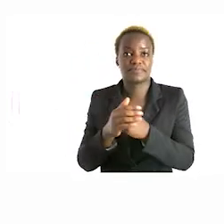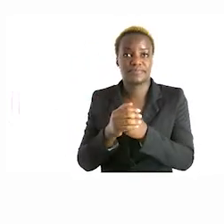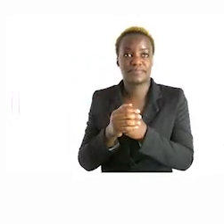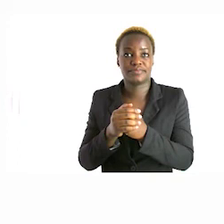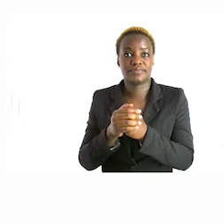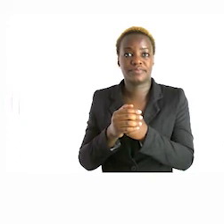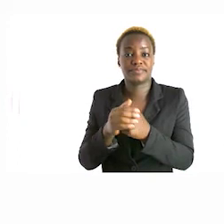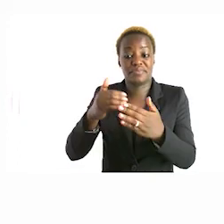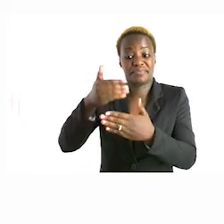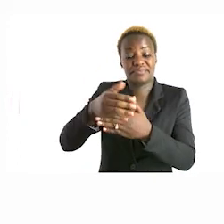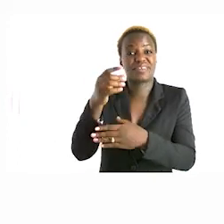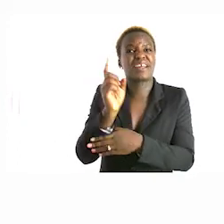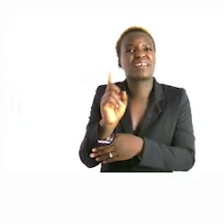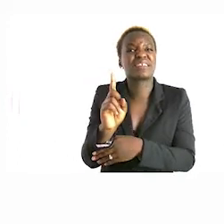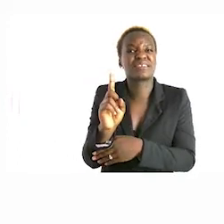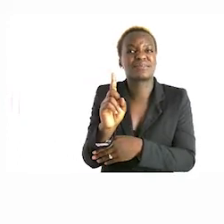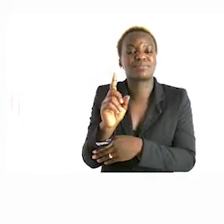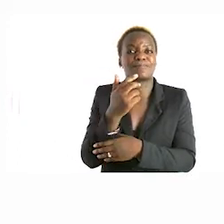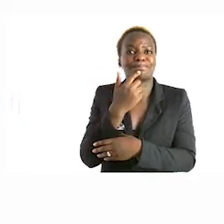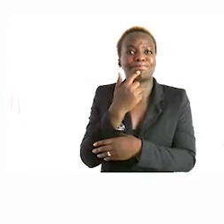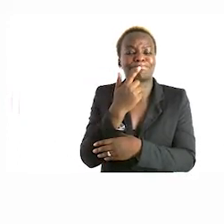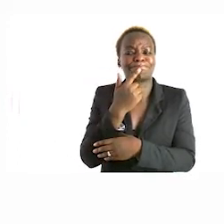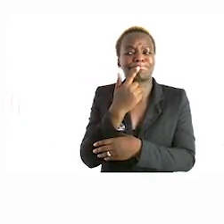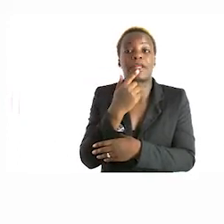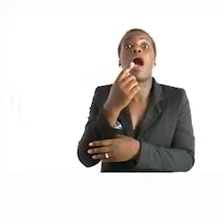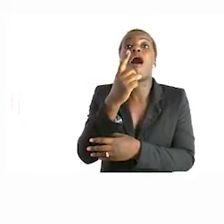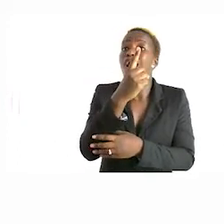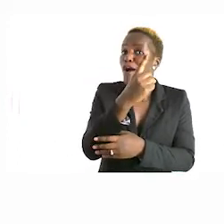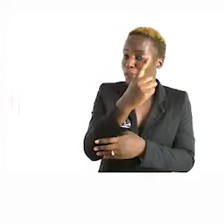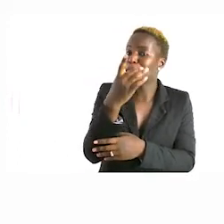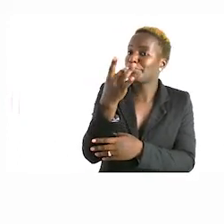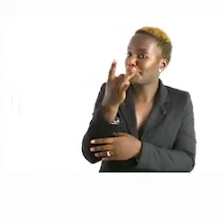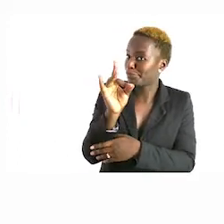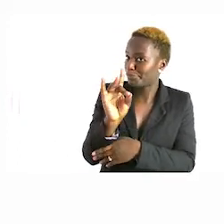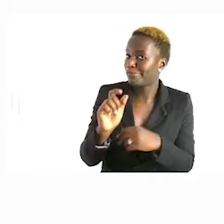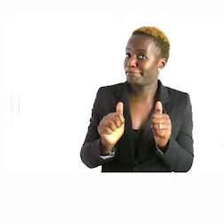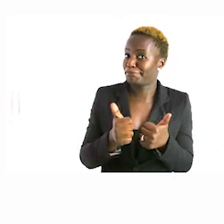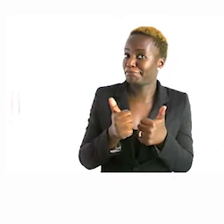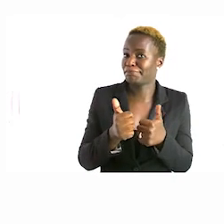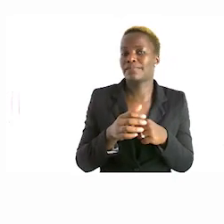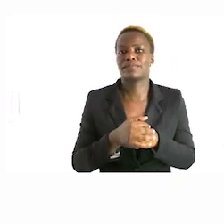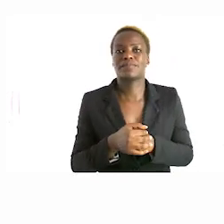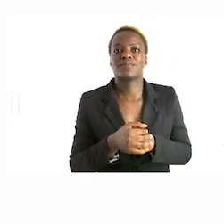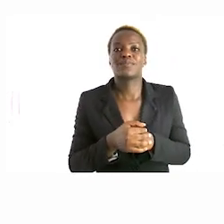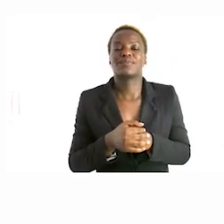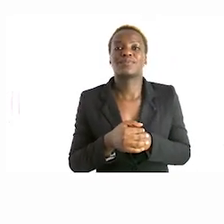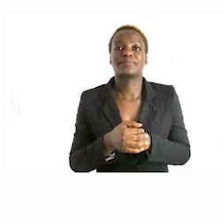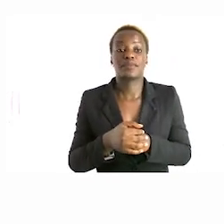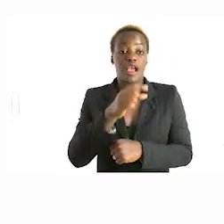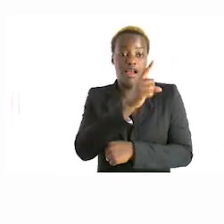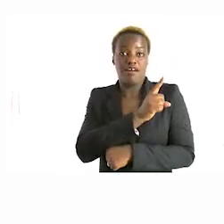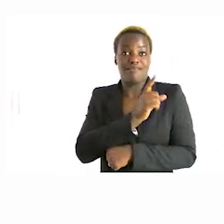Which one follows after 17? 18, beautiful. Let's also do the next one.